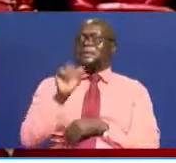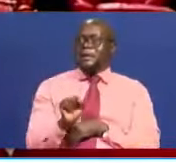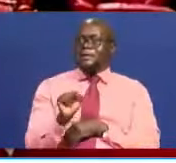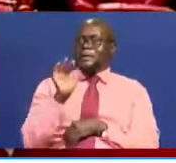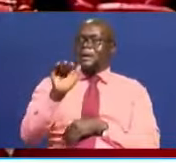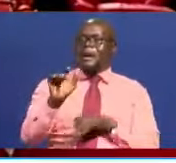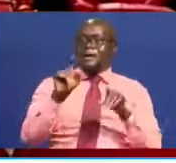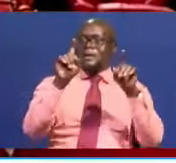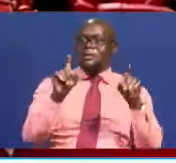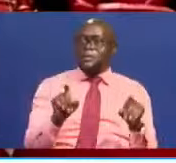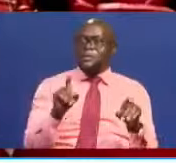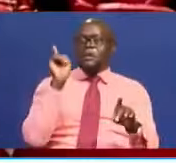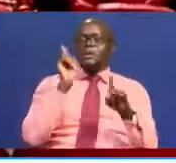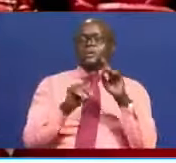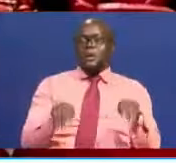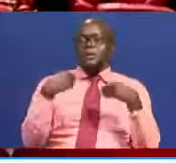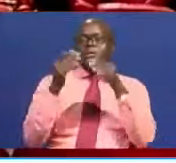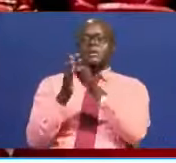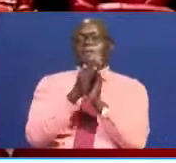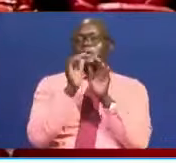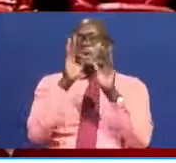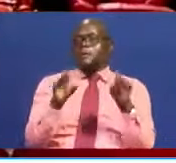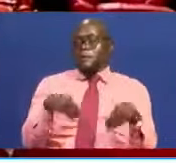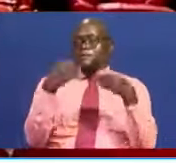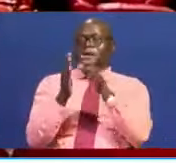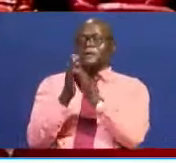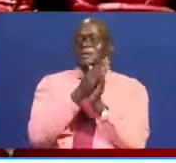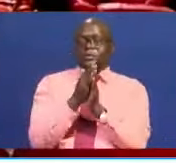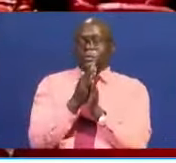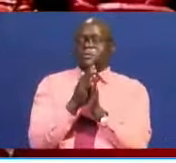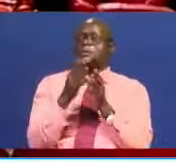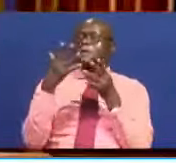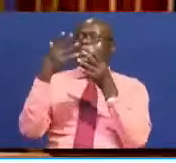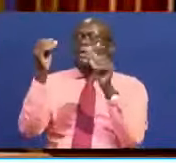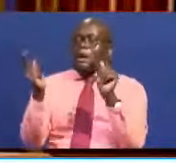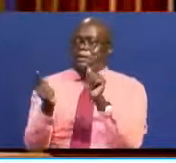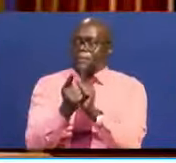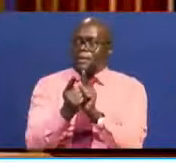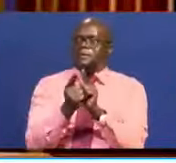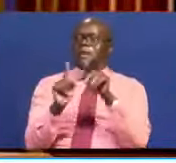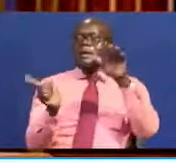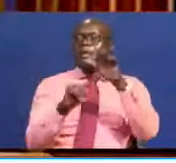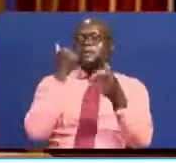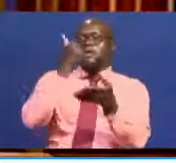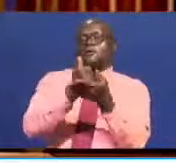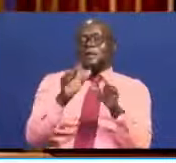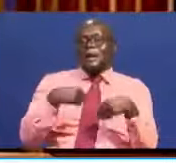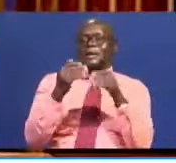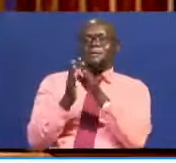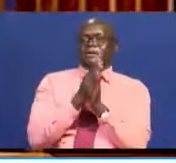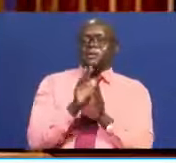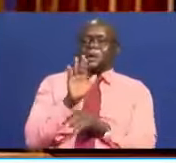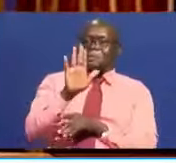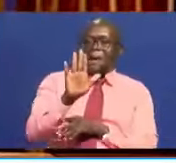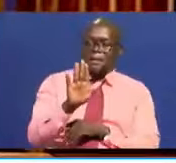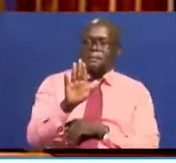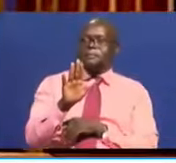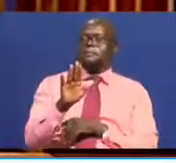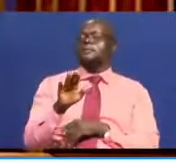Ask a question. You cannot give us stories. If you want to give us stories, go and see the CS in the ministry and give us those stories you are giving us here.